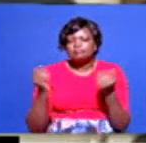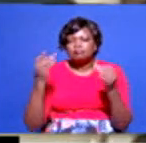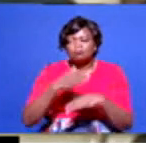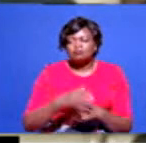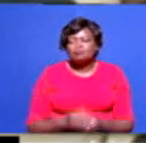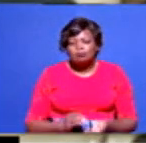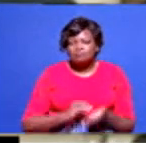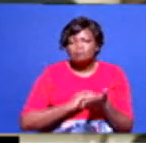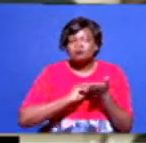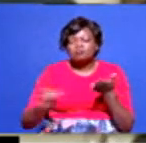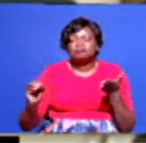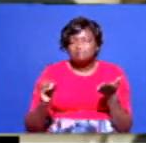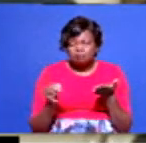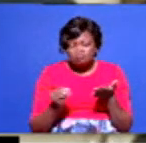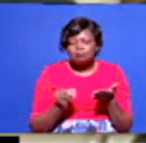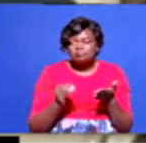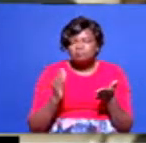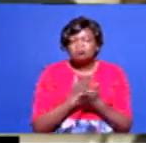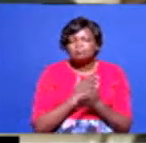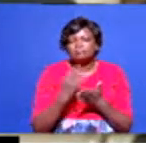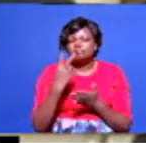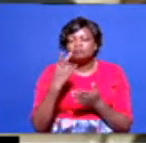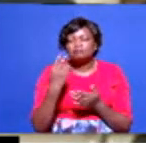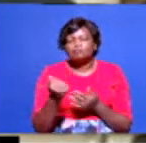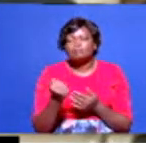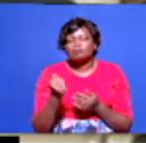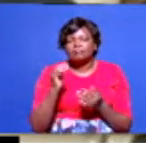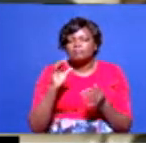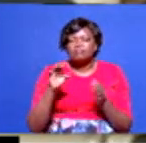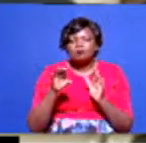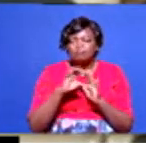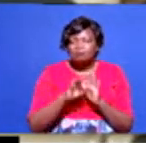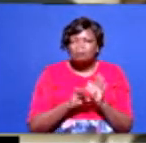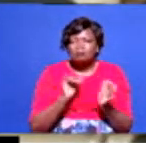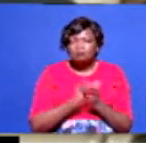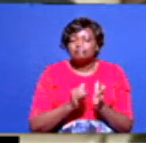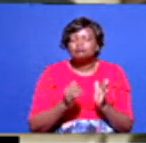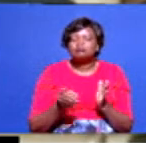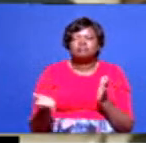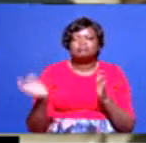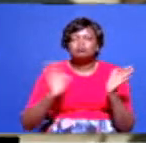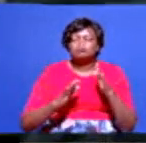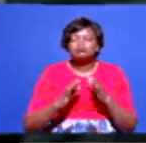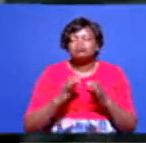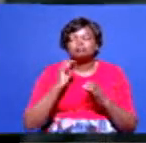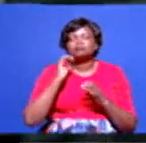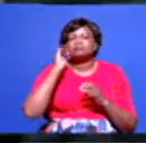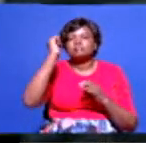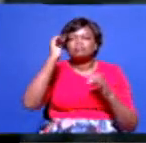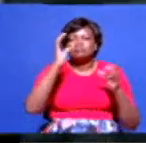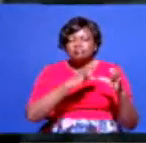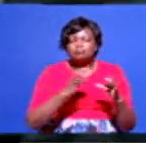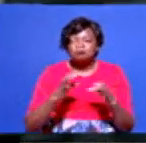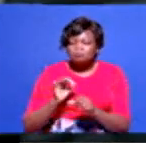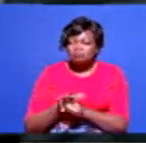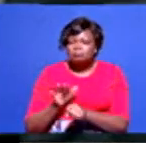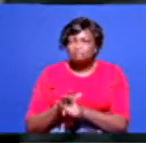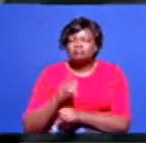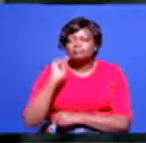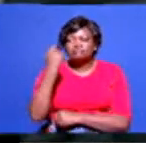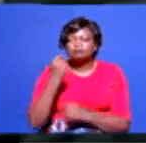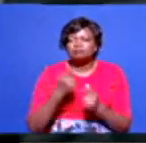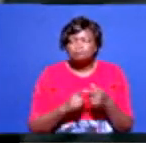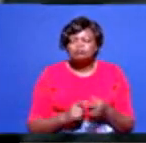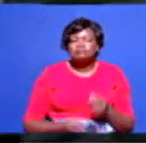Section 2A of the Constitution, which restored multipartism in Kenya. His resignation would then see him form the Democratic